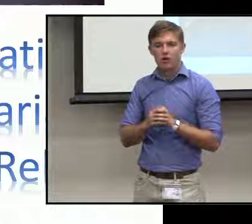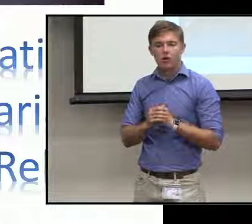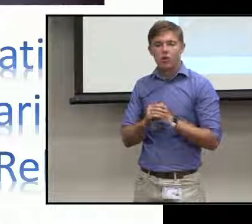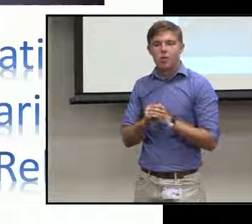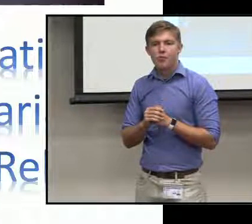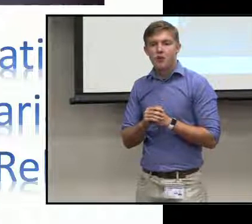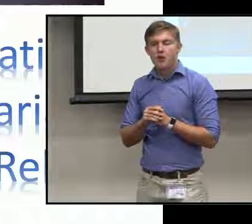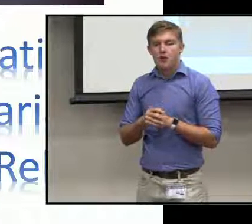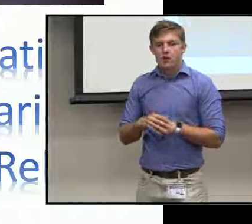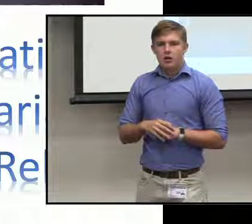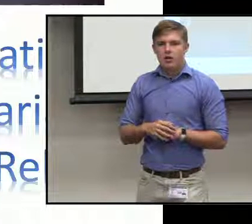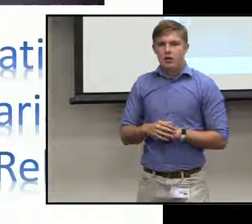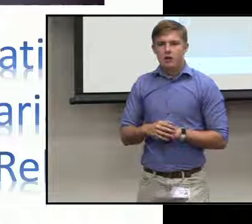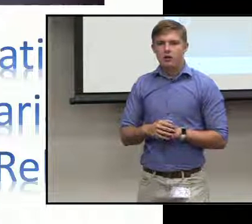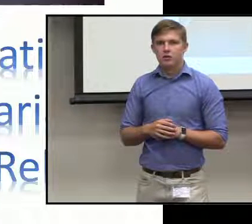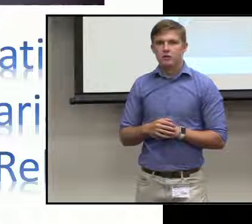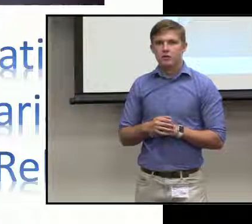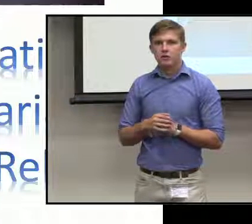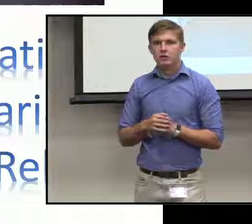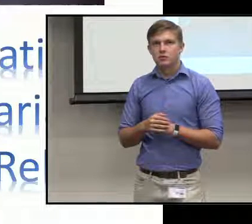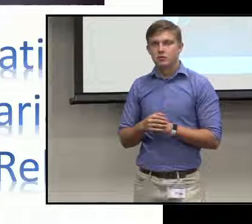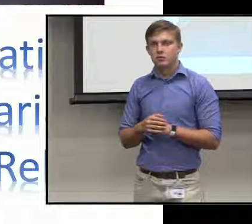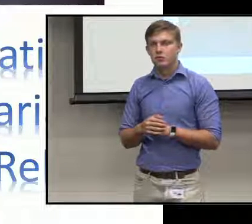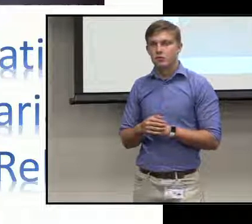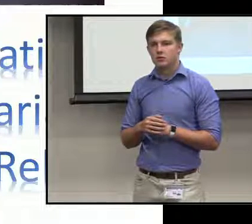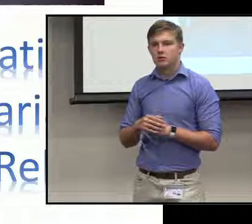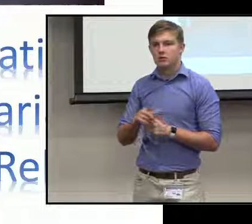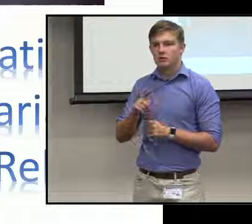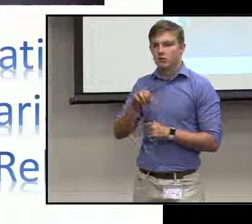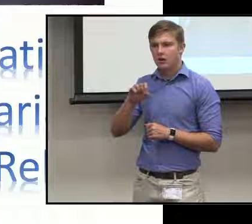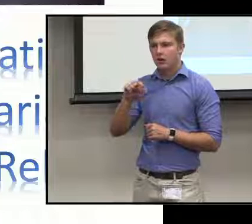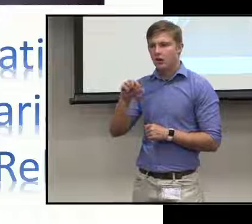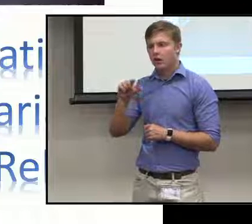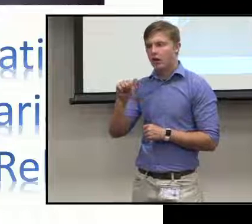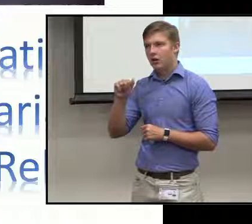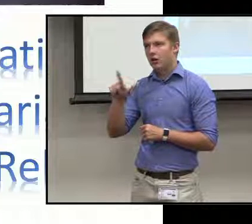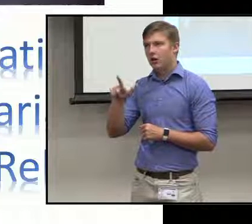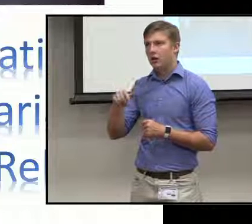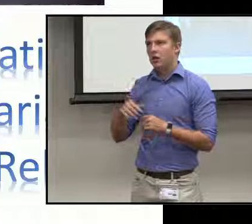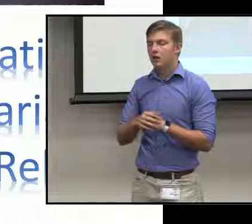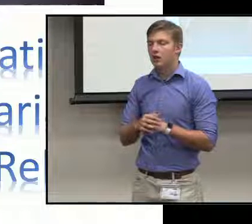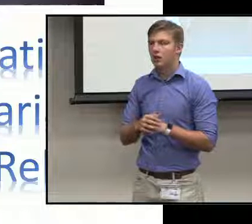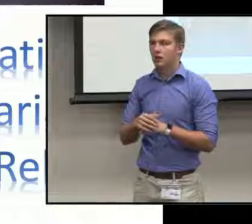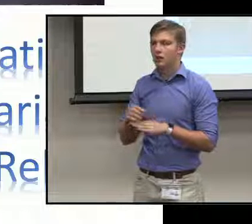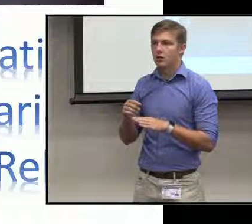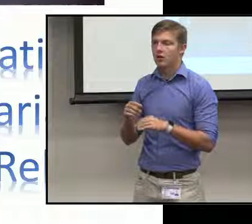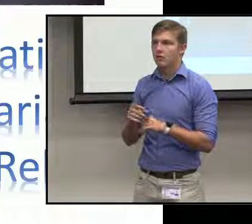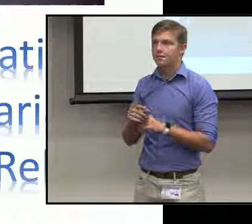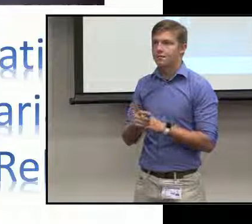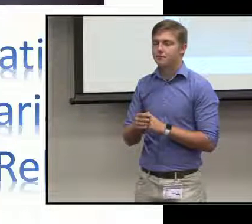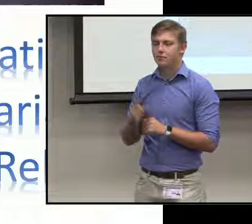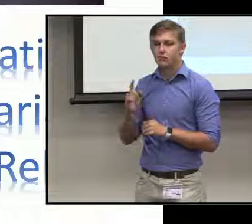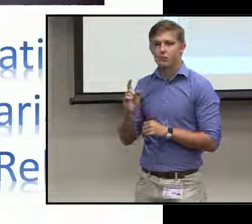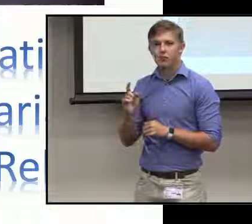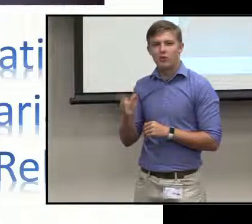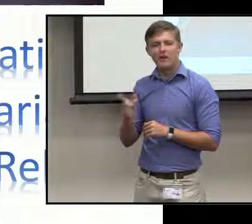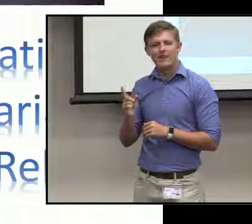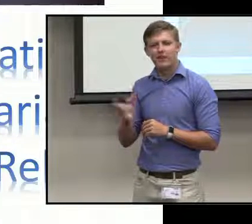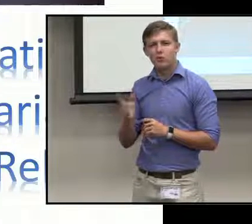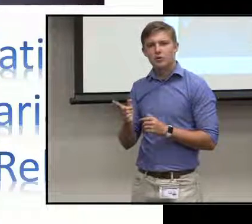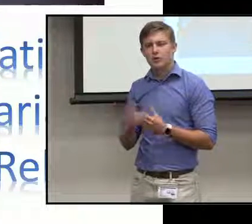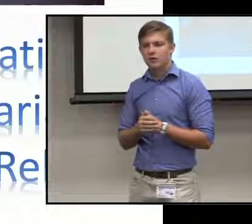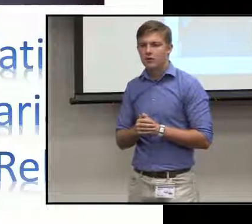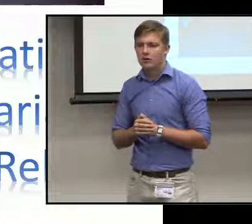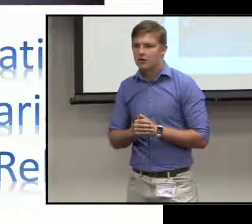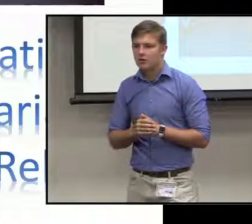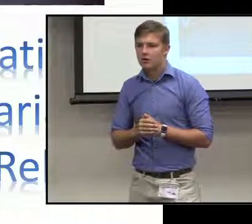Legal prostitution is one of them. And so that would be a part of their culture. I think you can see from those